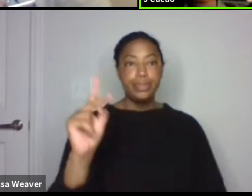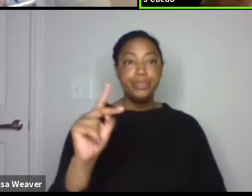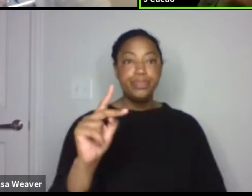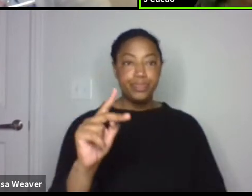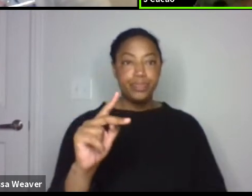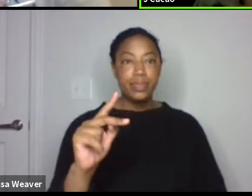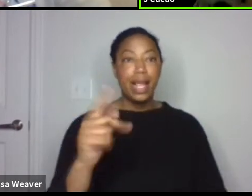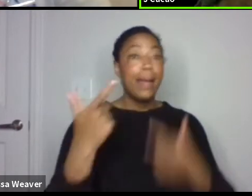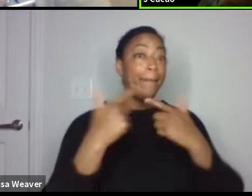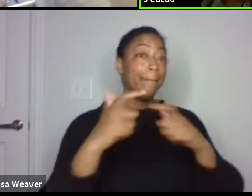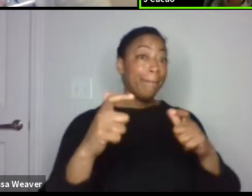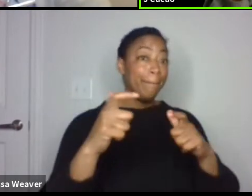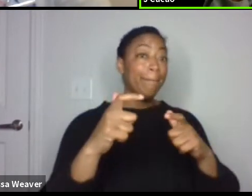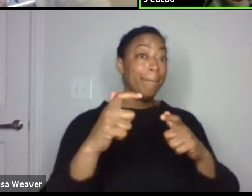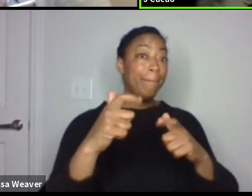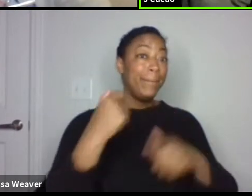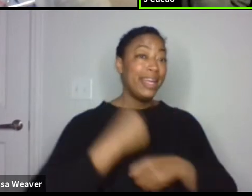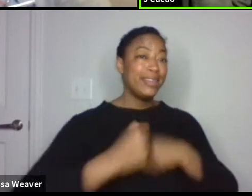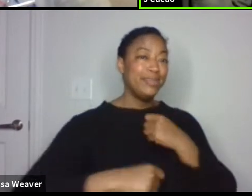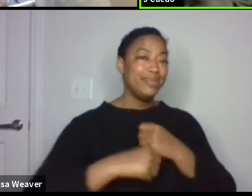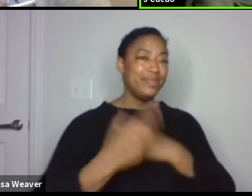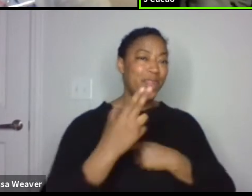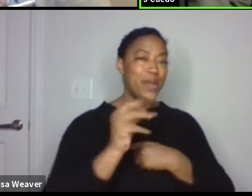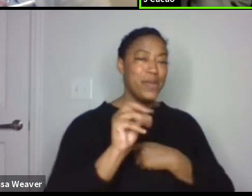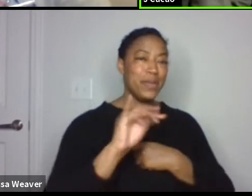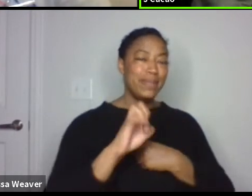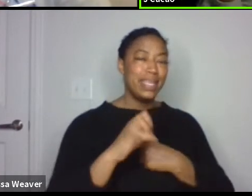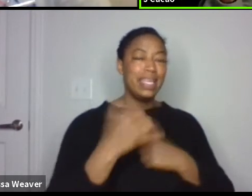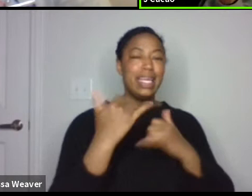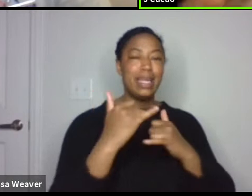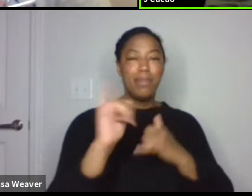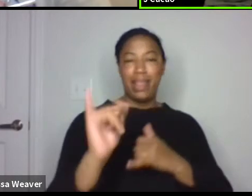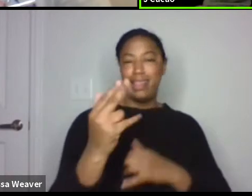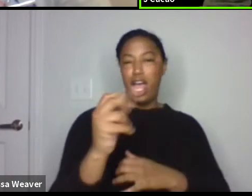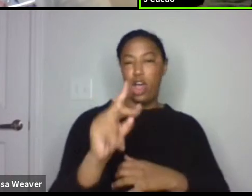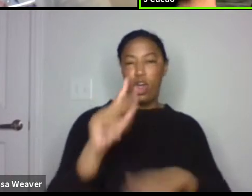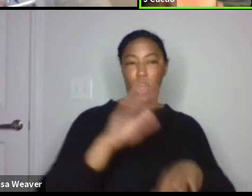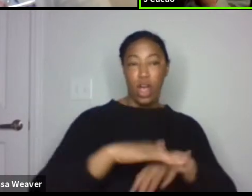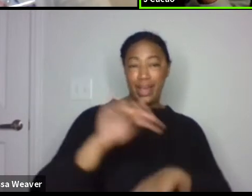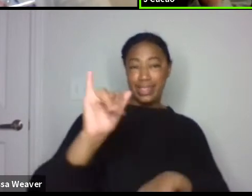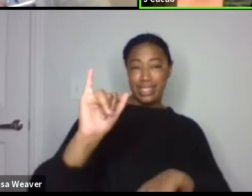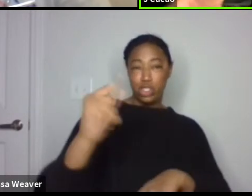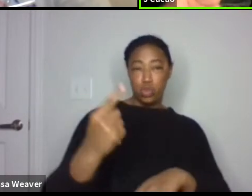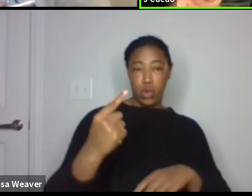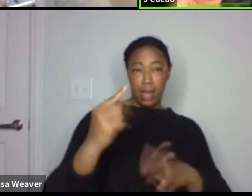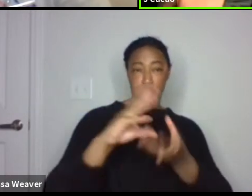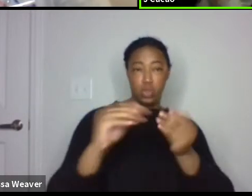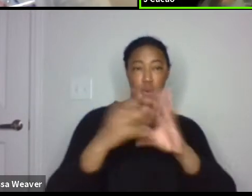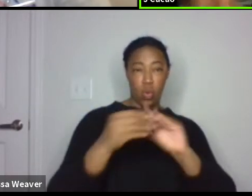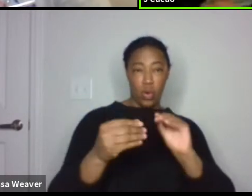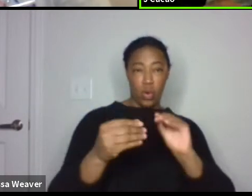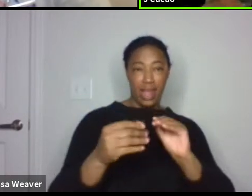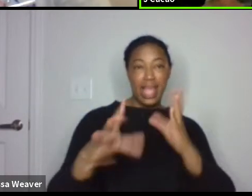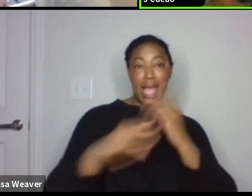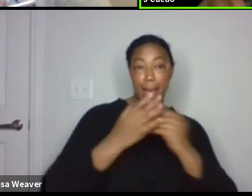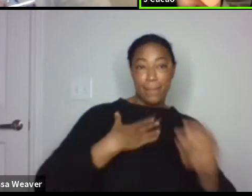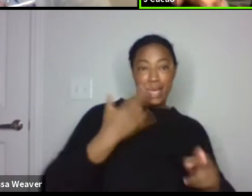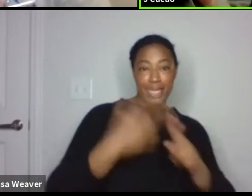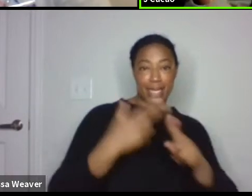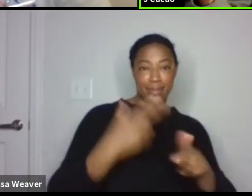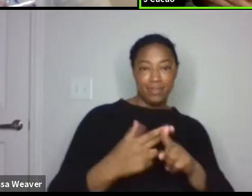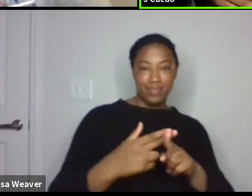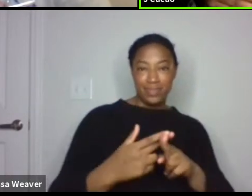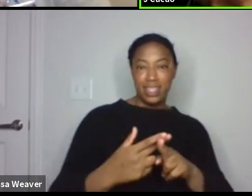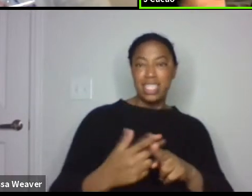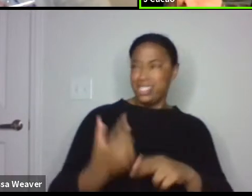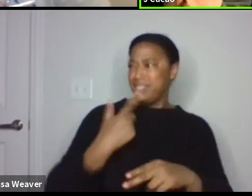big homie, he played the hook on his IG story and he tagged me in it. And I was like, oh yeah, send me that.